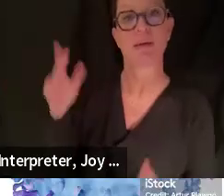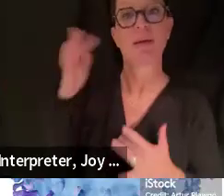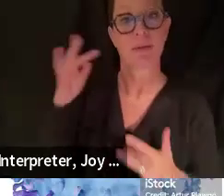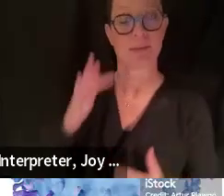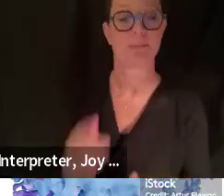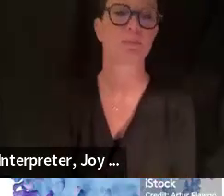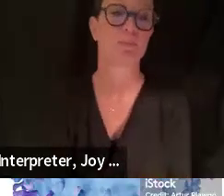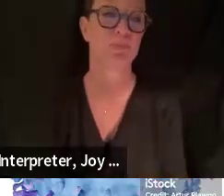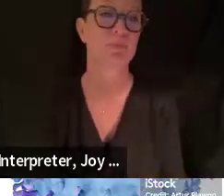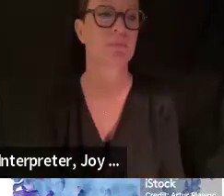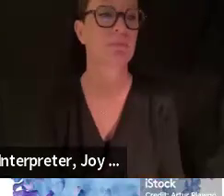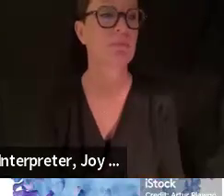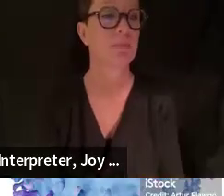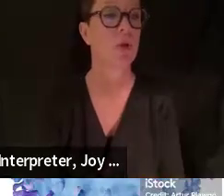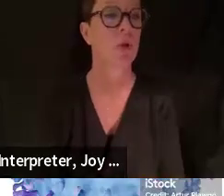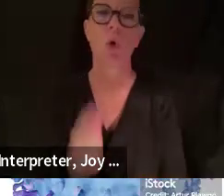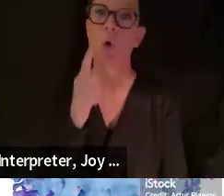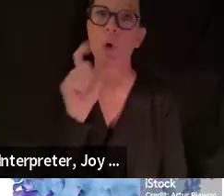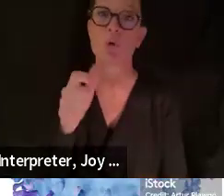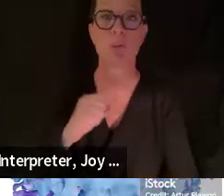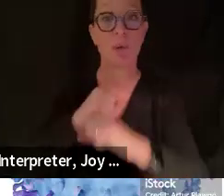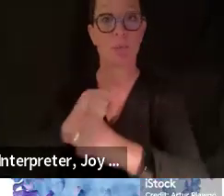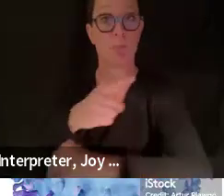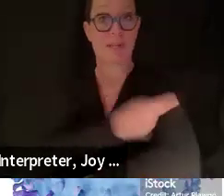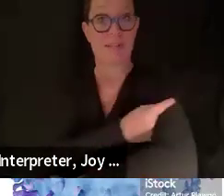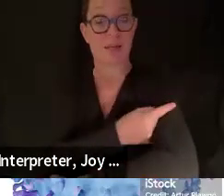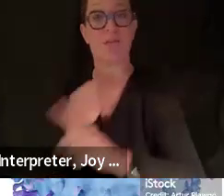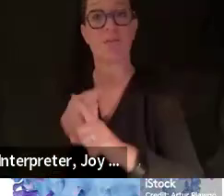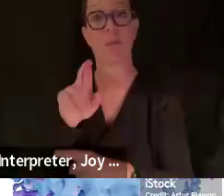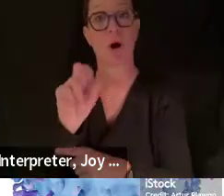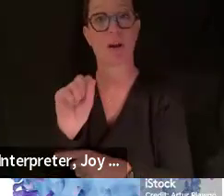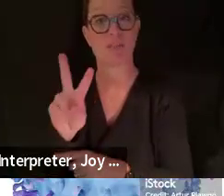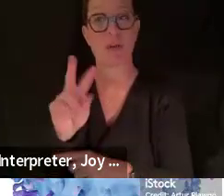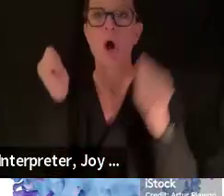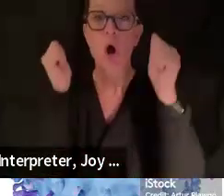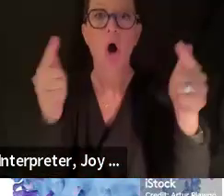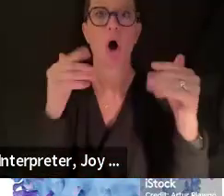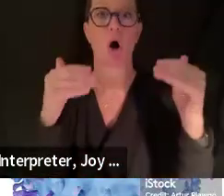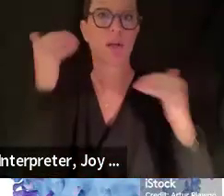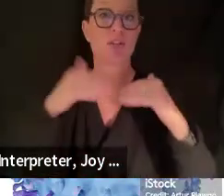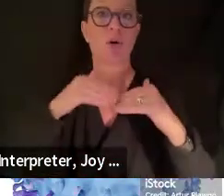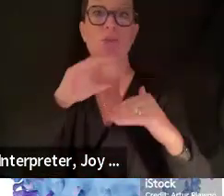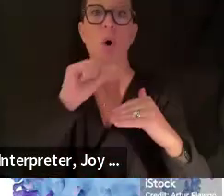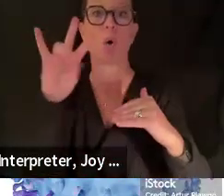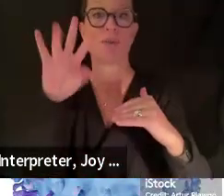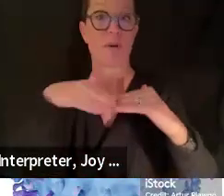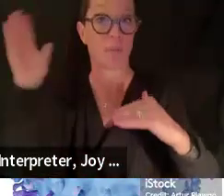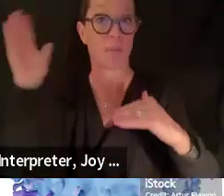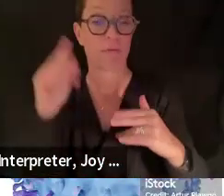illness. So, who should get protected from RSV? All adults 75 years of age and